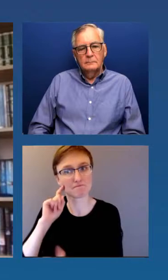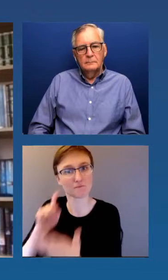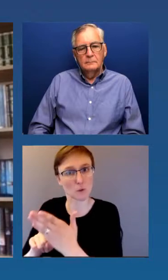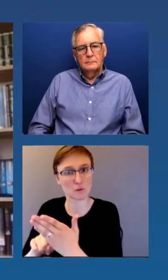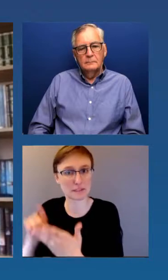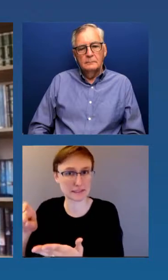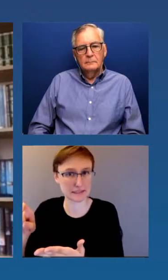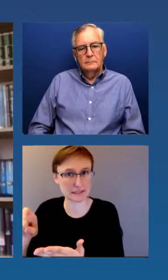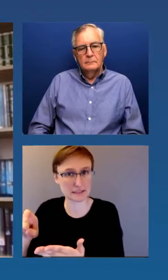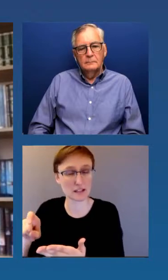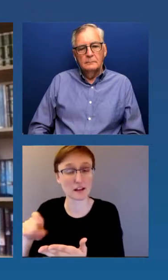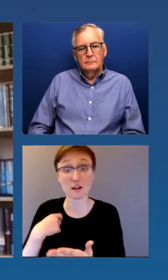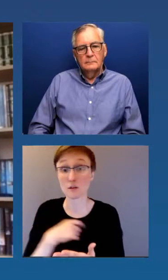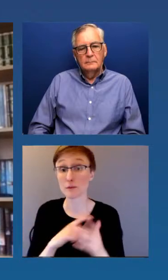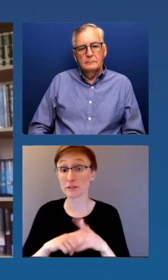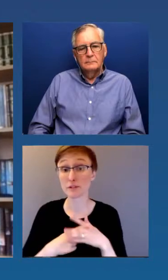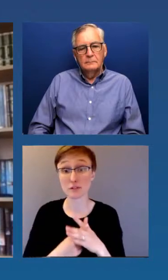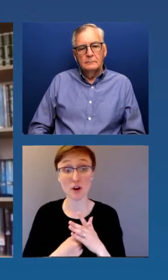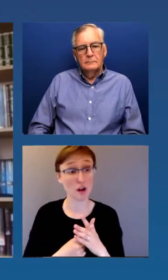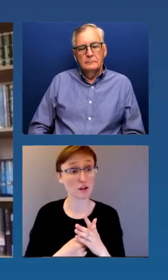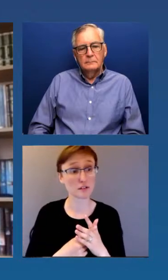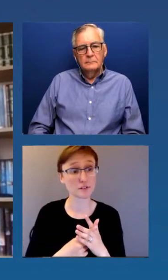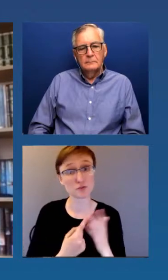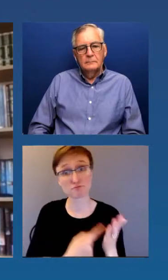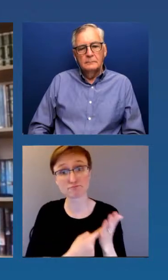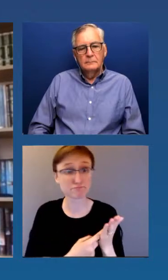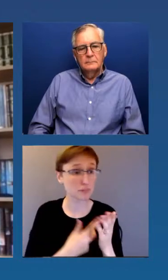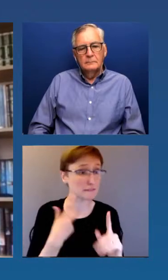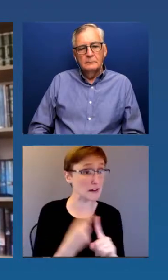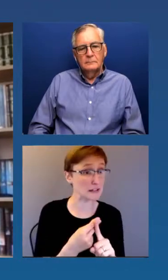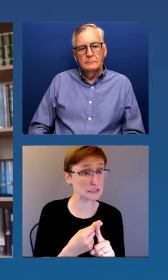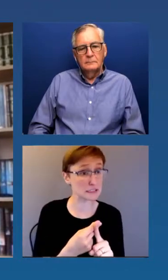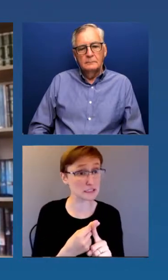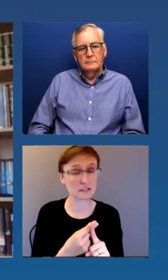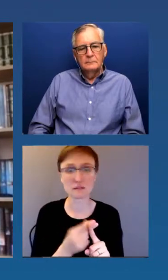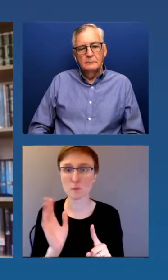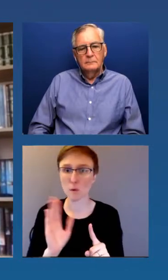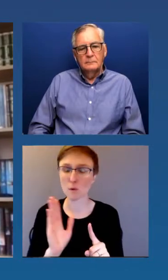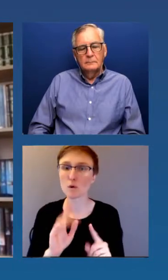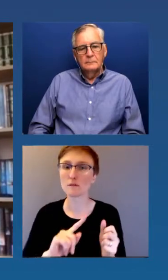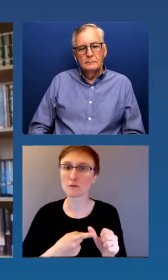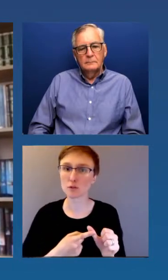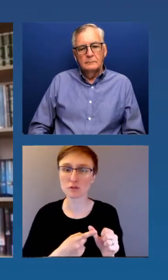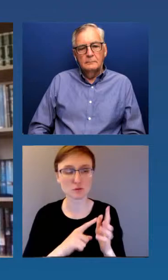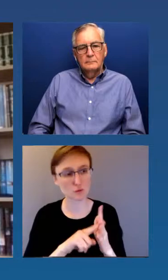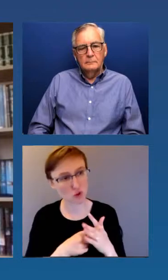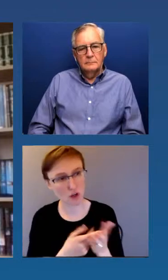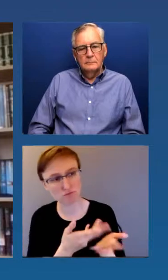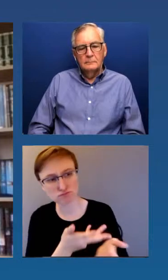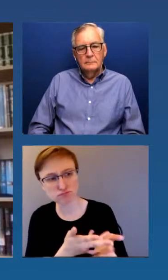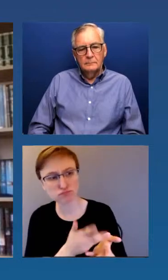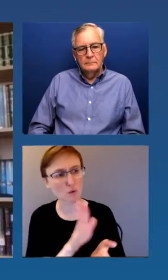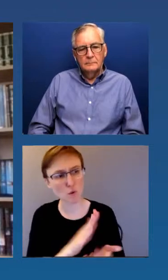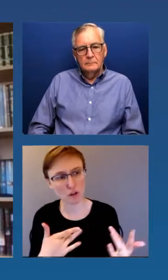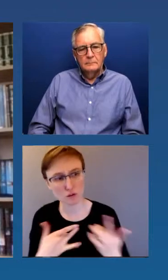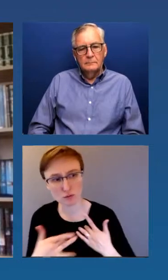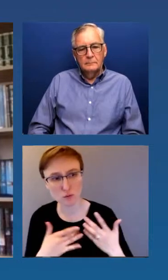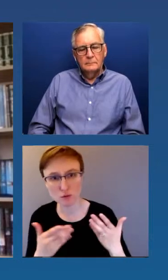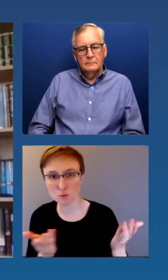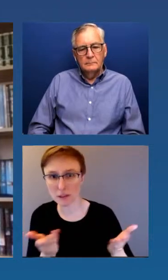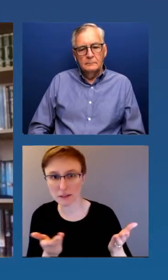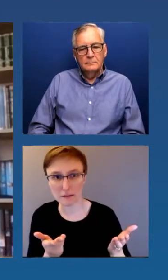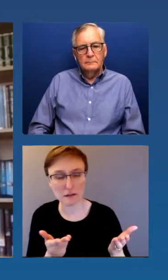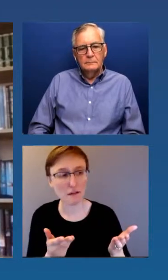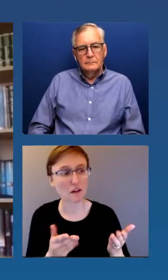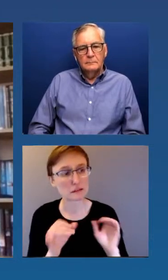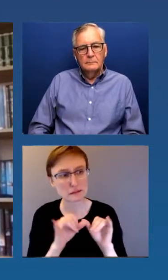vaccines. We listen to community residents, and again, by working hand in hand with partners, we're able to address some of these